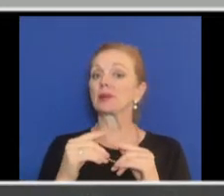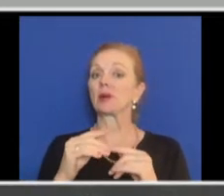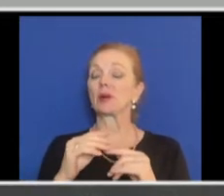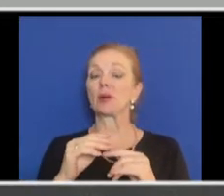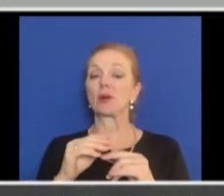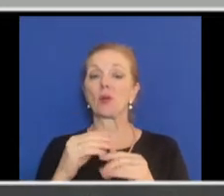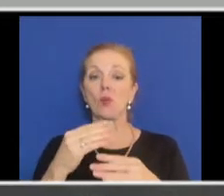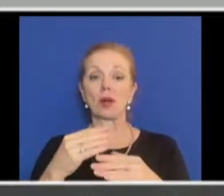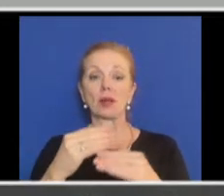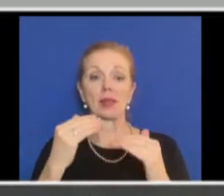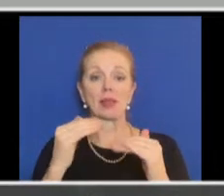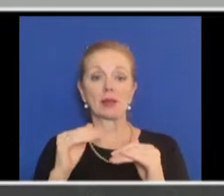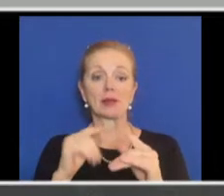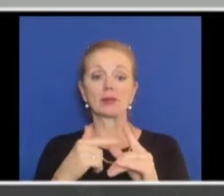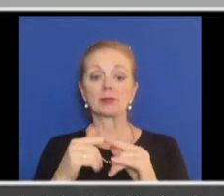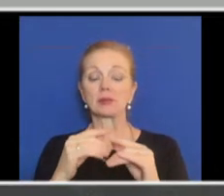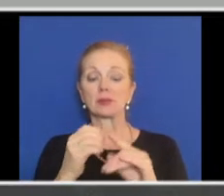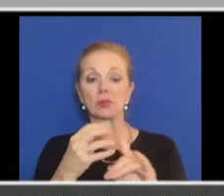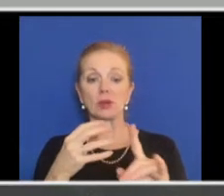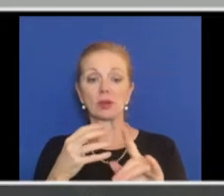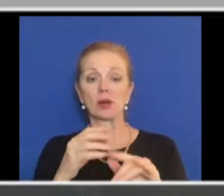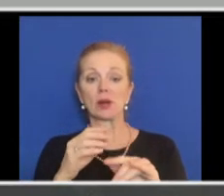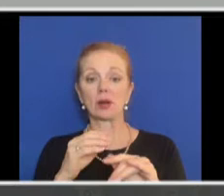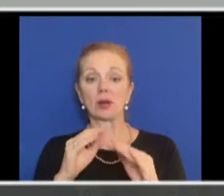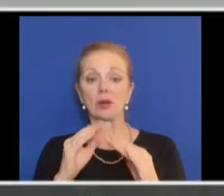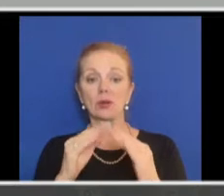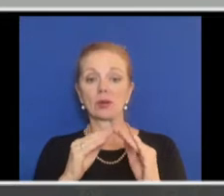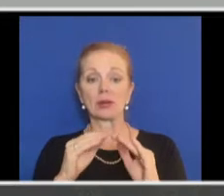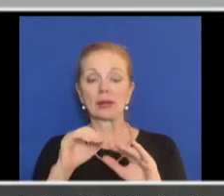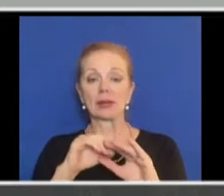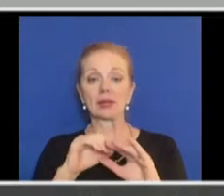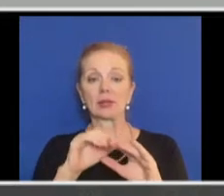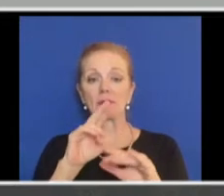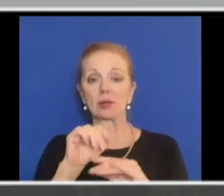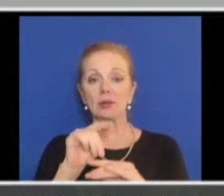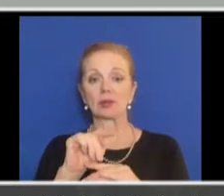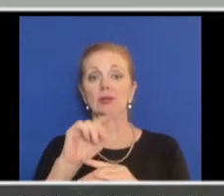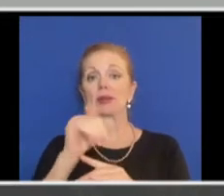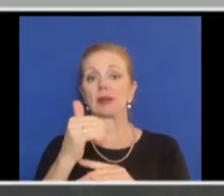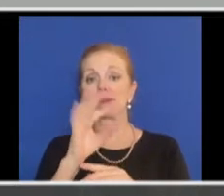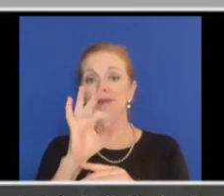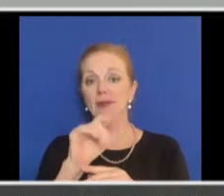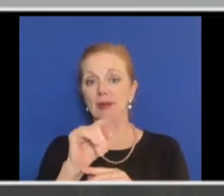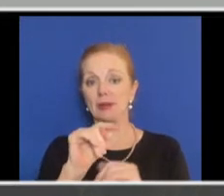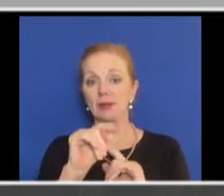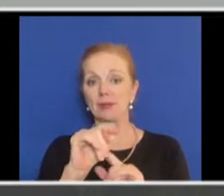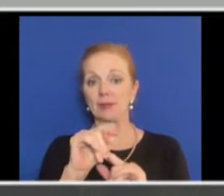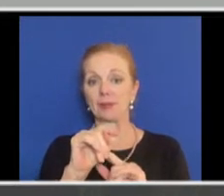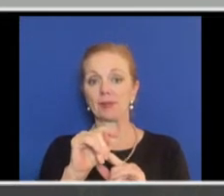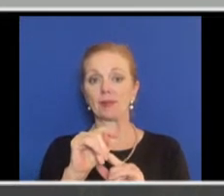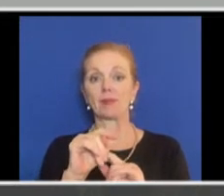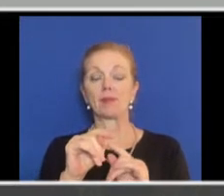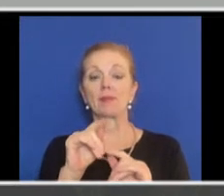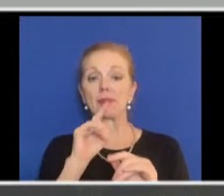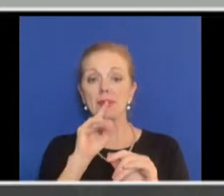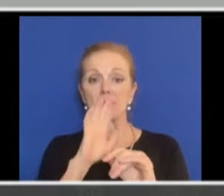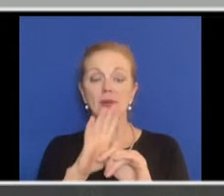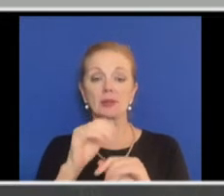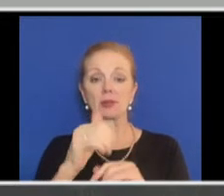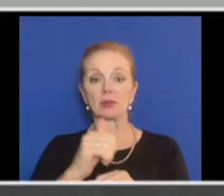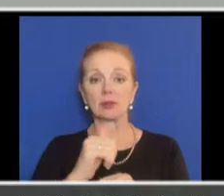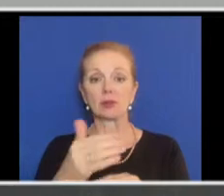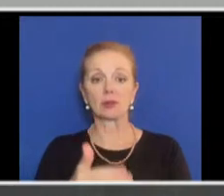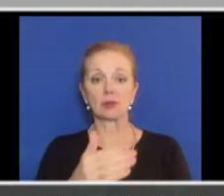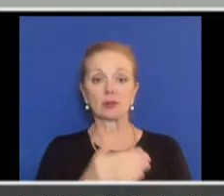soffits it limits blank wall expansions for all corner and end units to 10 feet and does commit to Transportation improvements